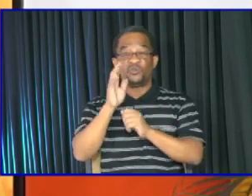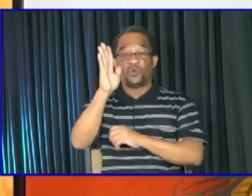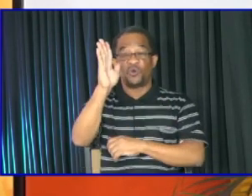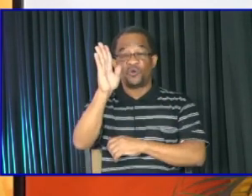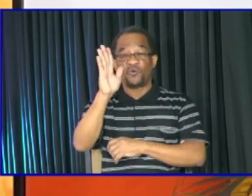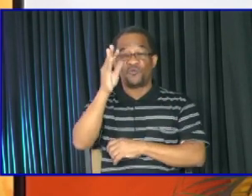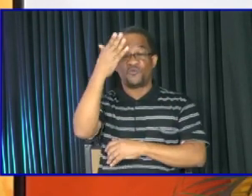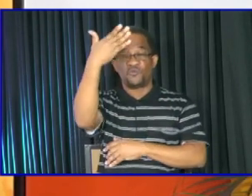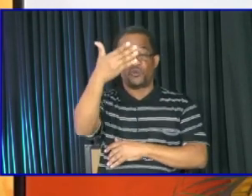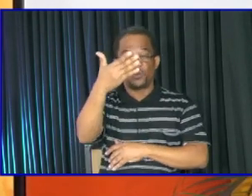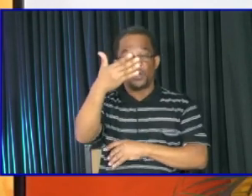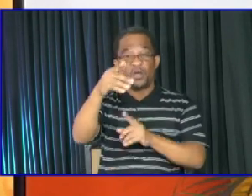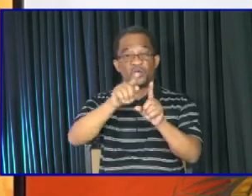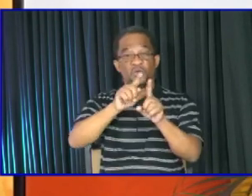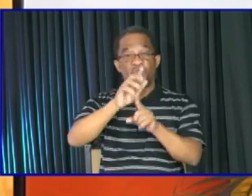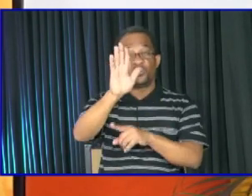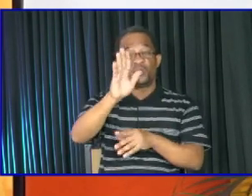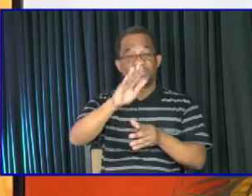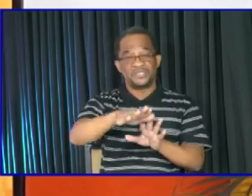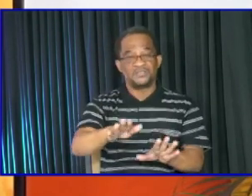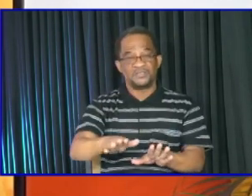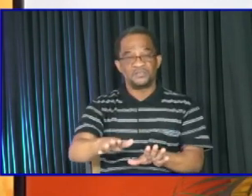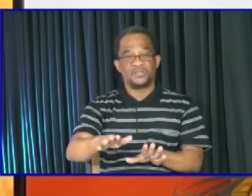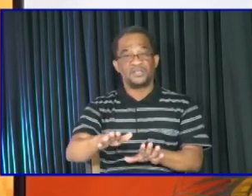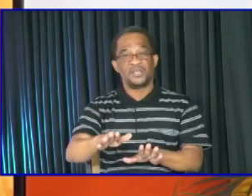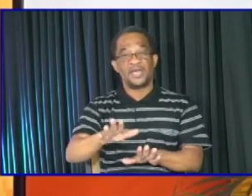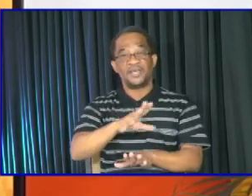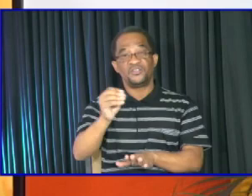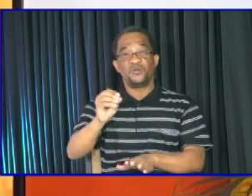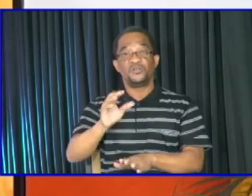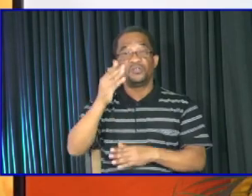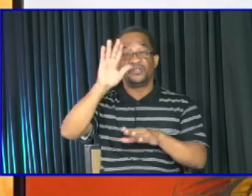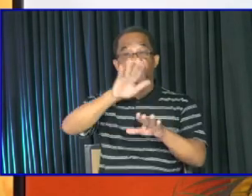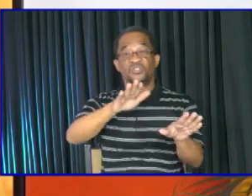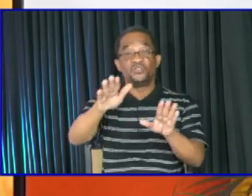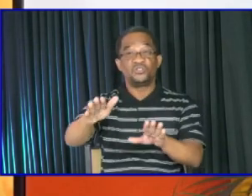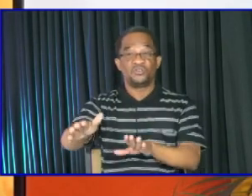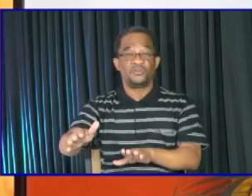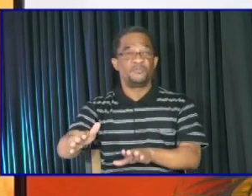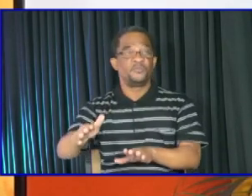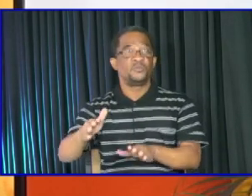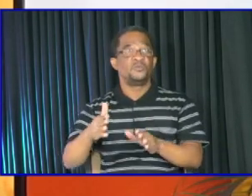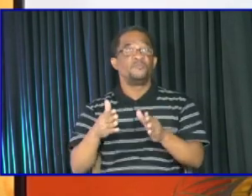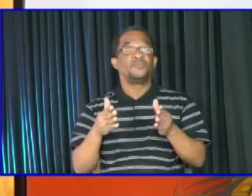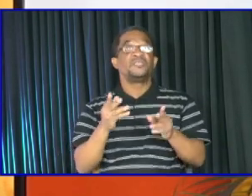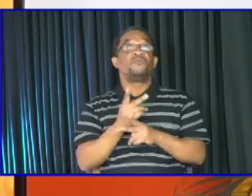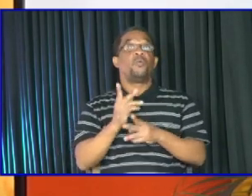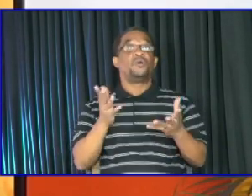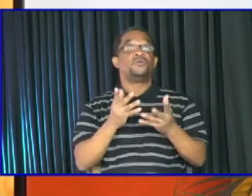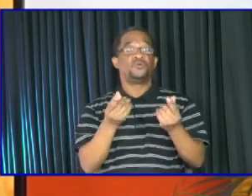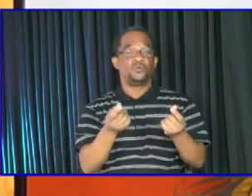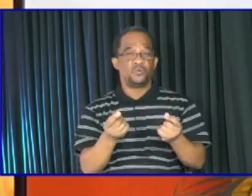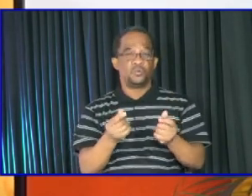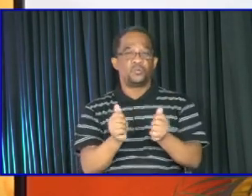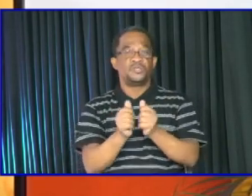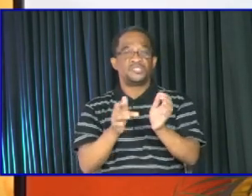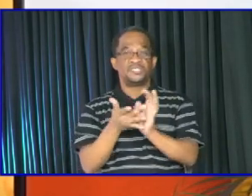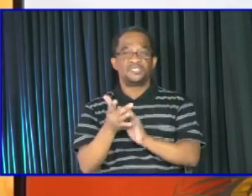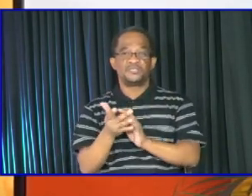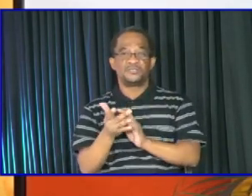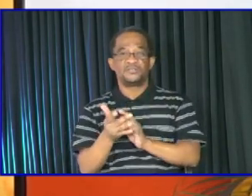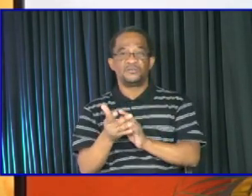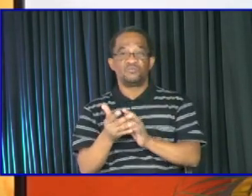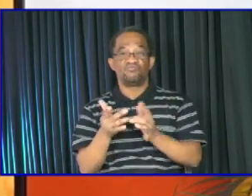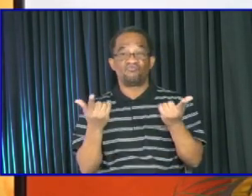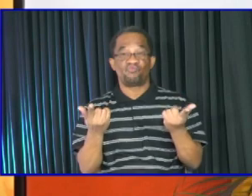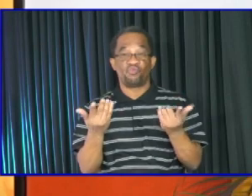of your children, and if time lasts, your children's children. Be careful what you do with Jesus right now.